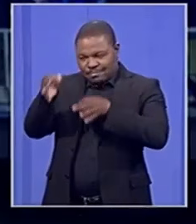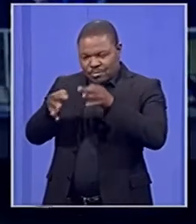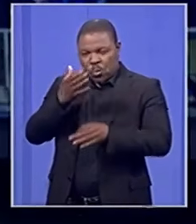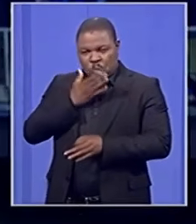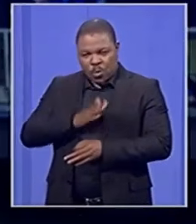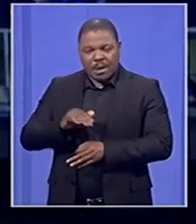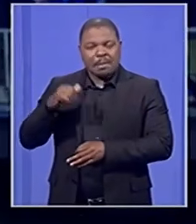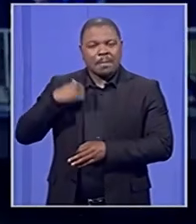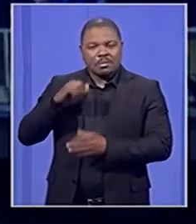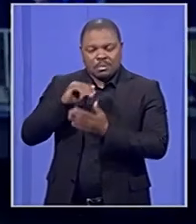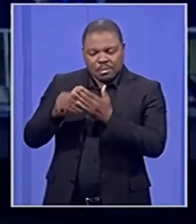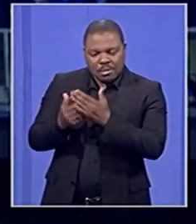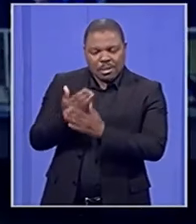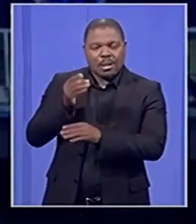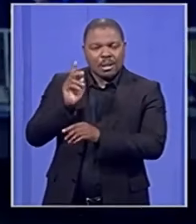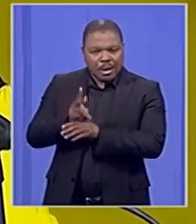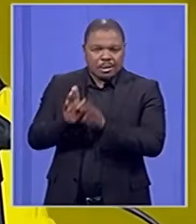masepala.